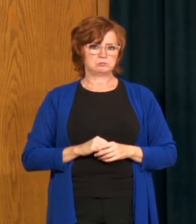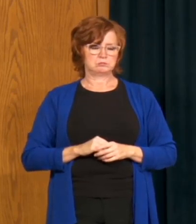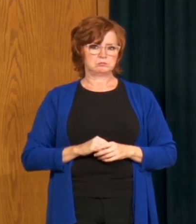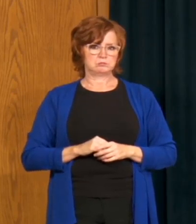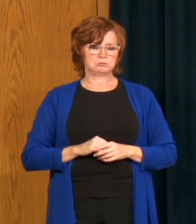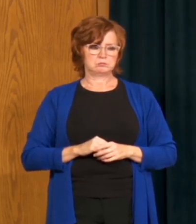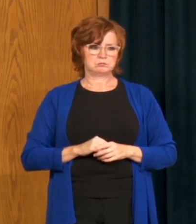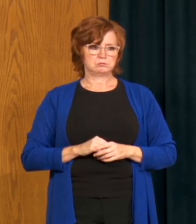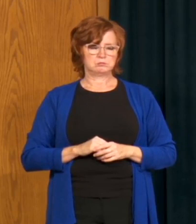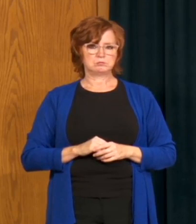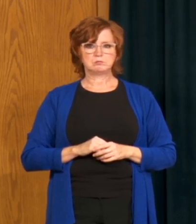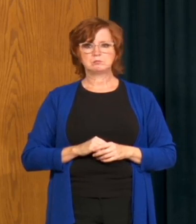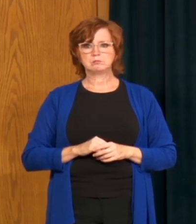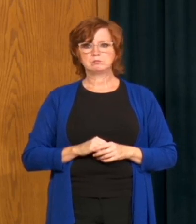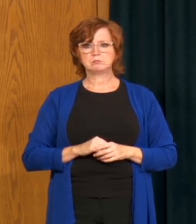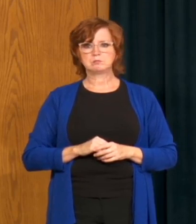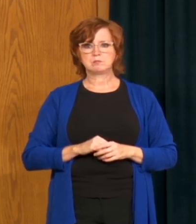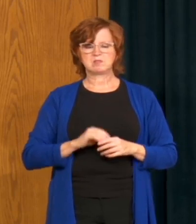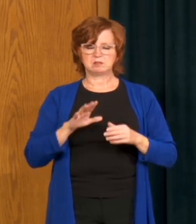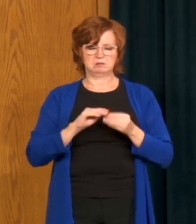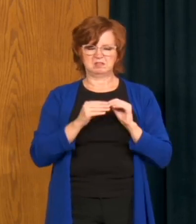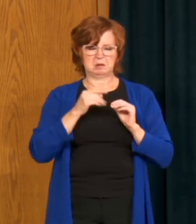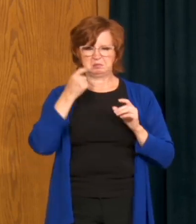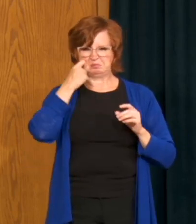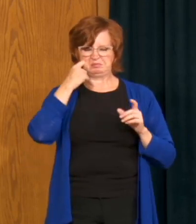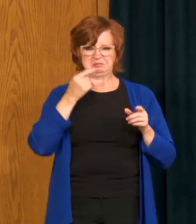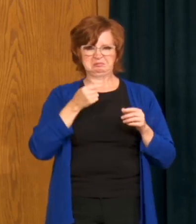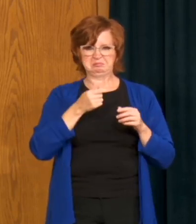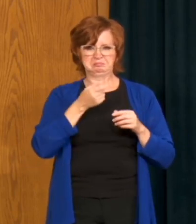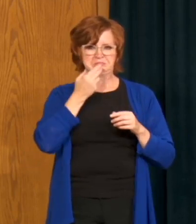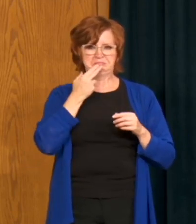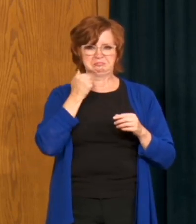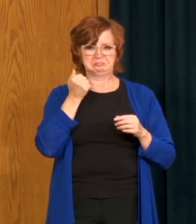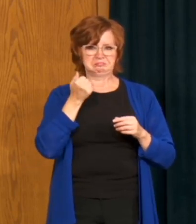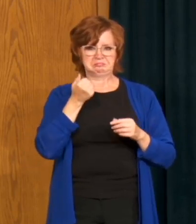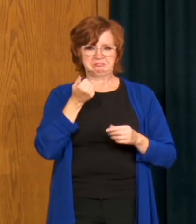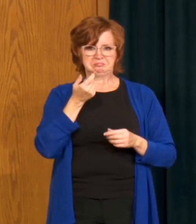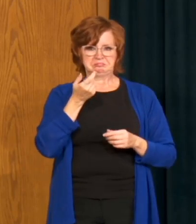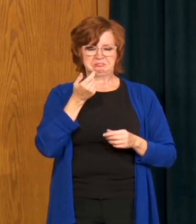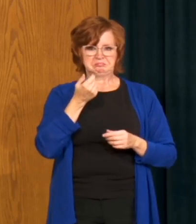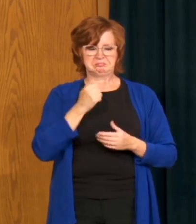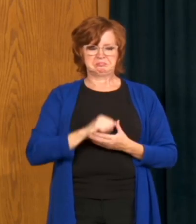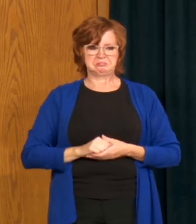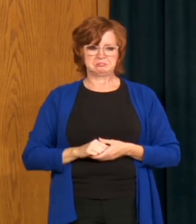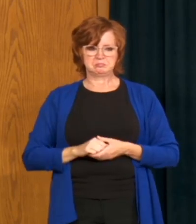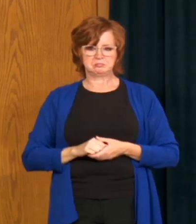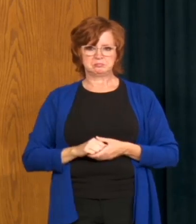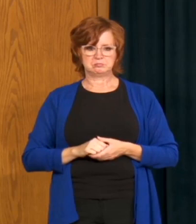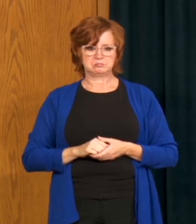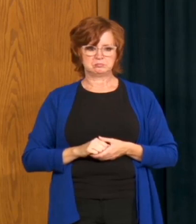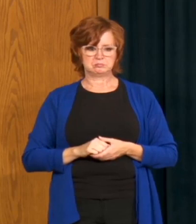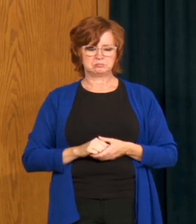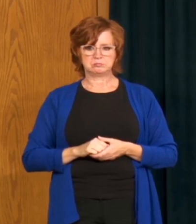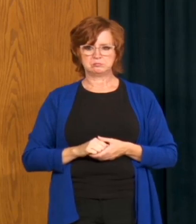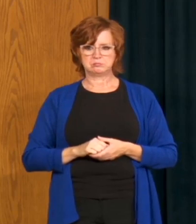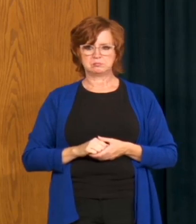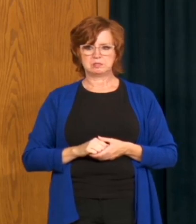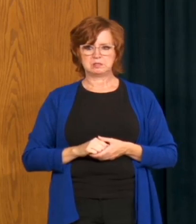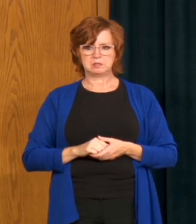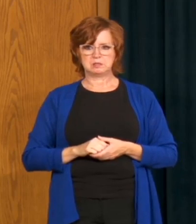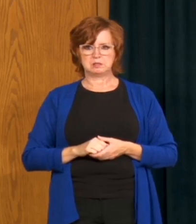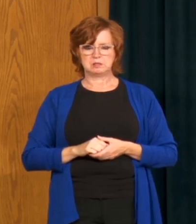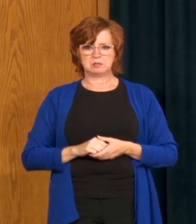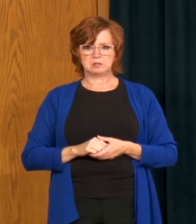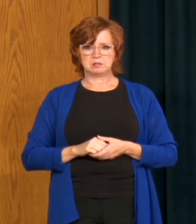really climbed up to a significant level. But again, there's a question about naming communities with cases.